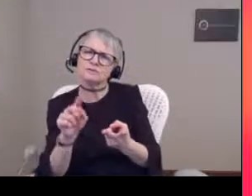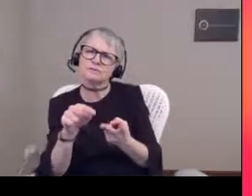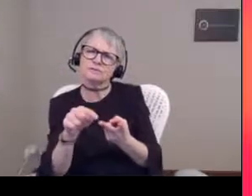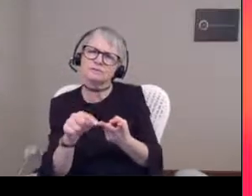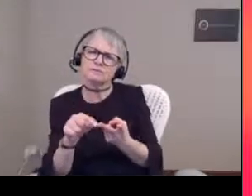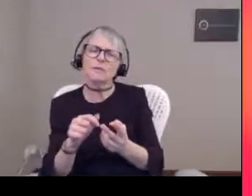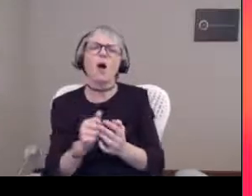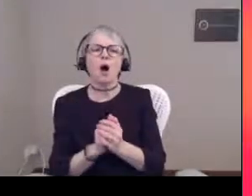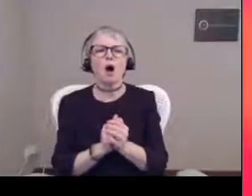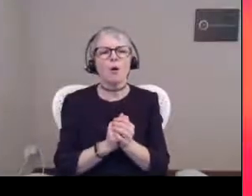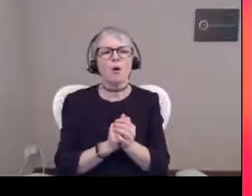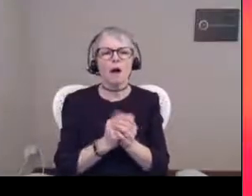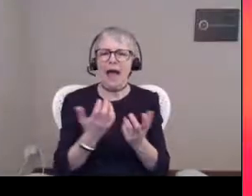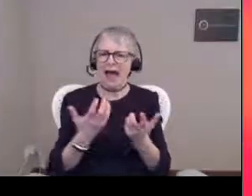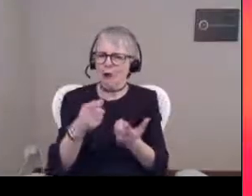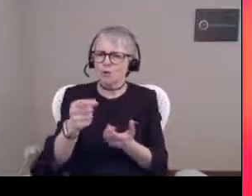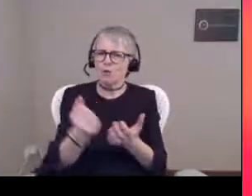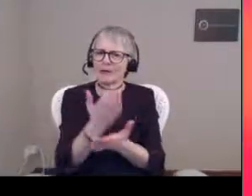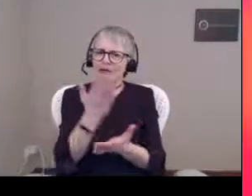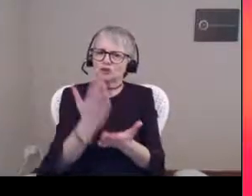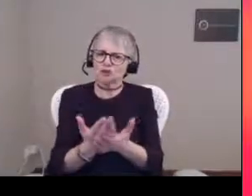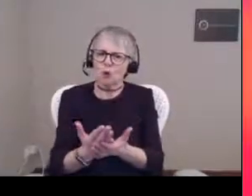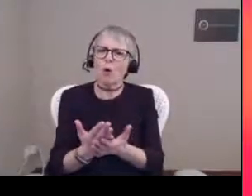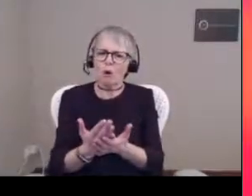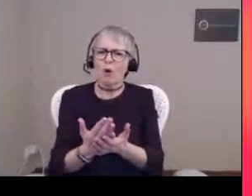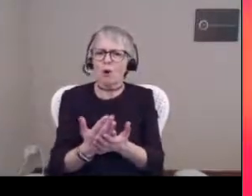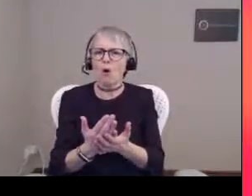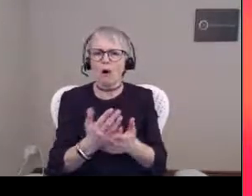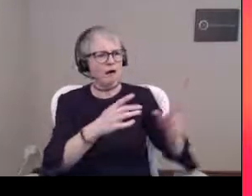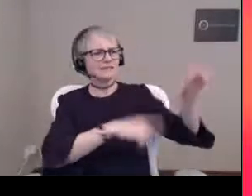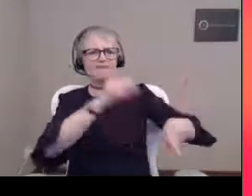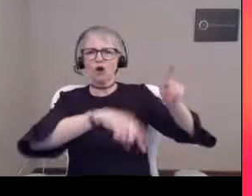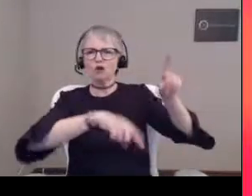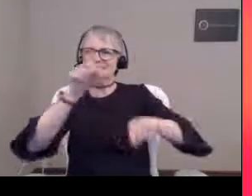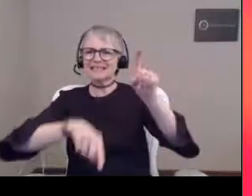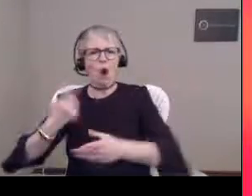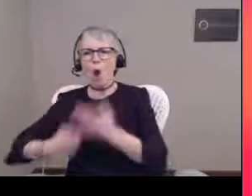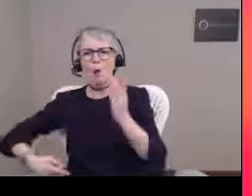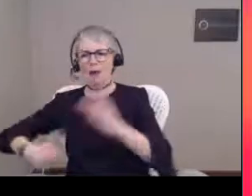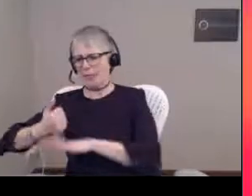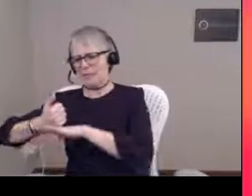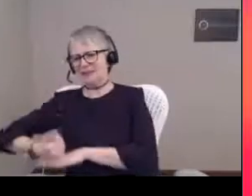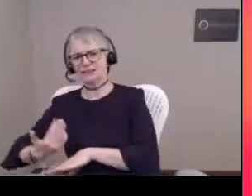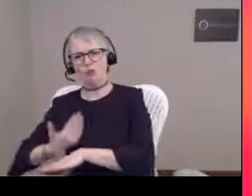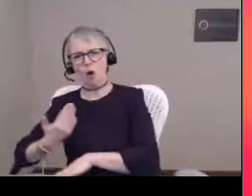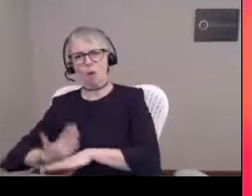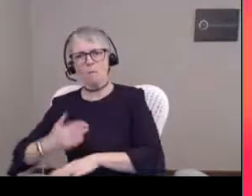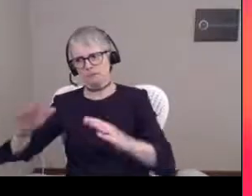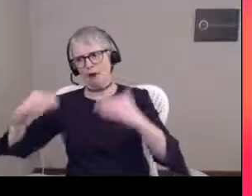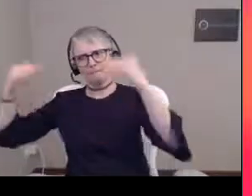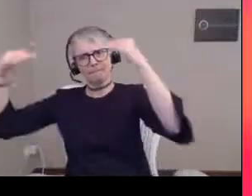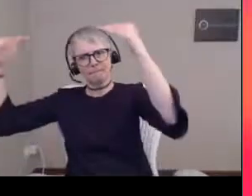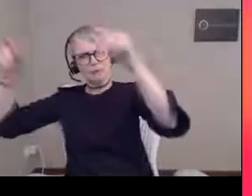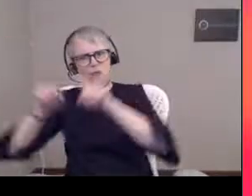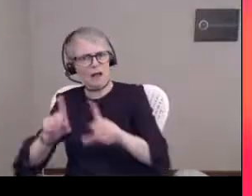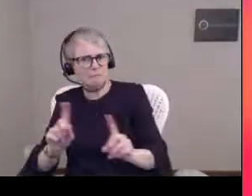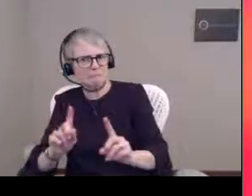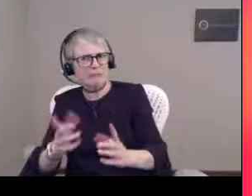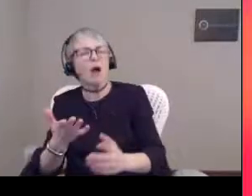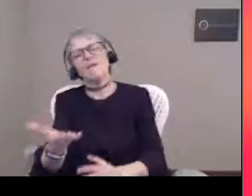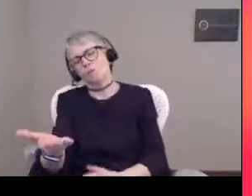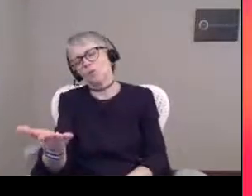steps are you taking to ensure diversity across the whole talent pipeline and not just entry-level roles? Sure. So the commitment there,